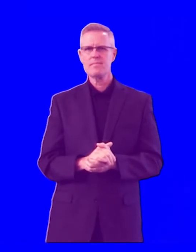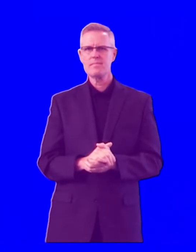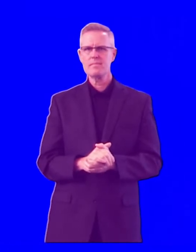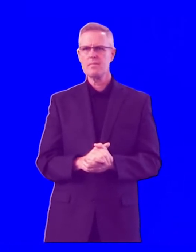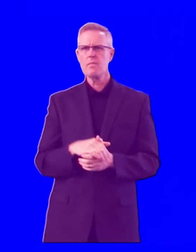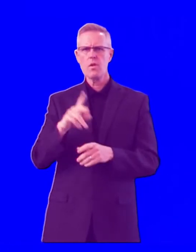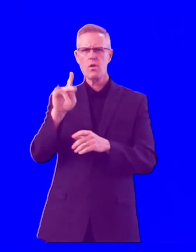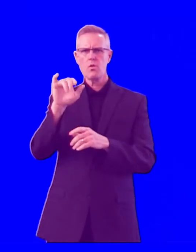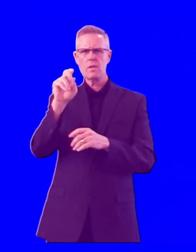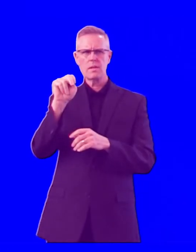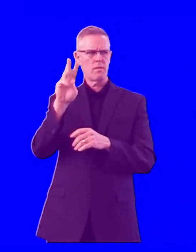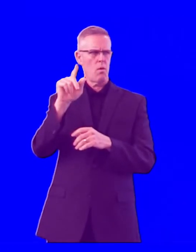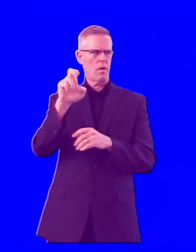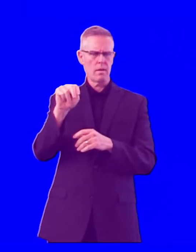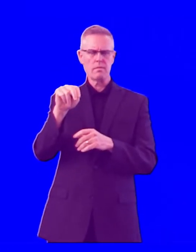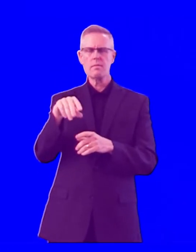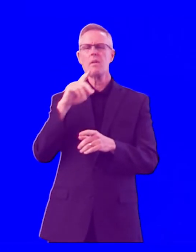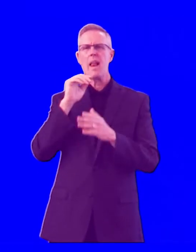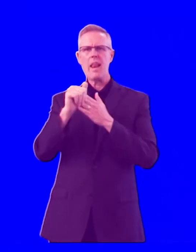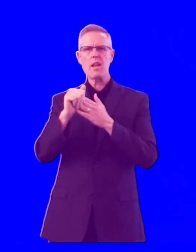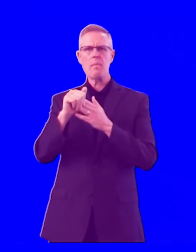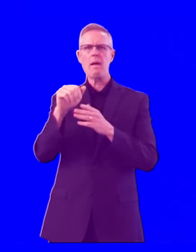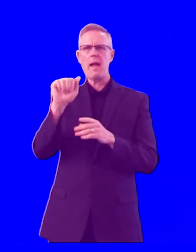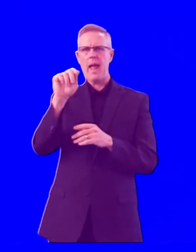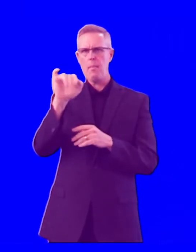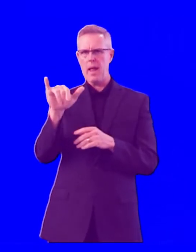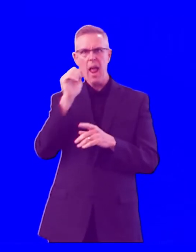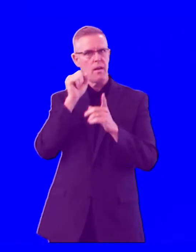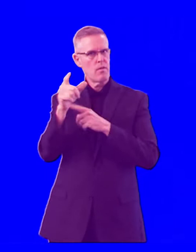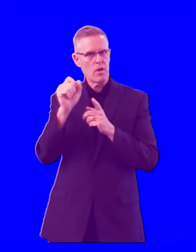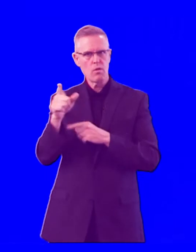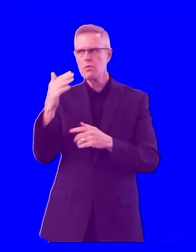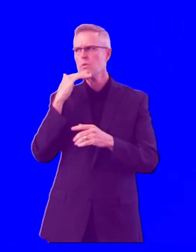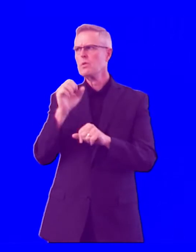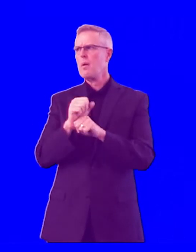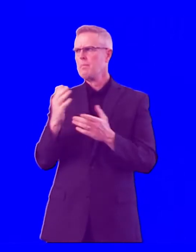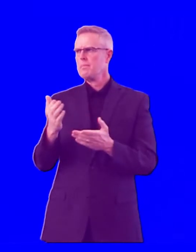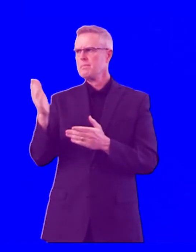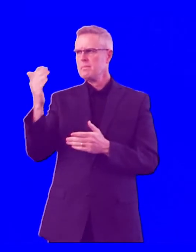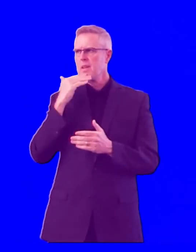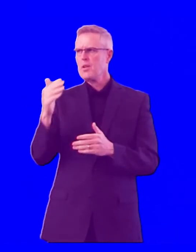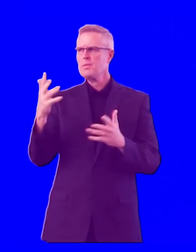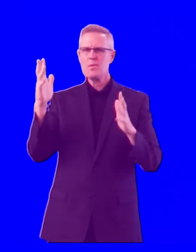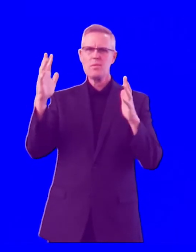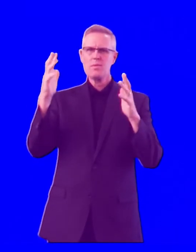Christy Borchin, who is responsible for the IT Leadership Academy every year and has done a really good job again this year.